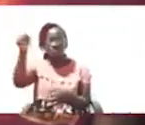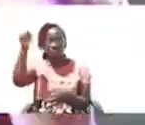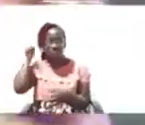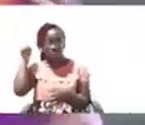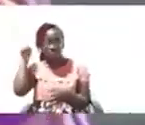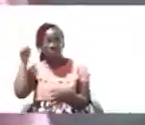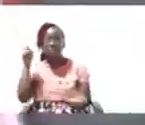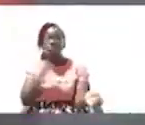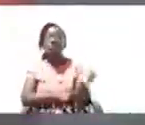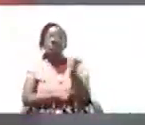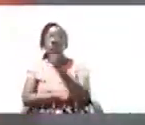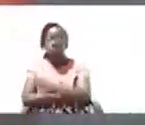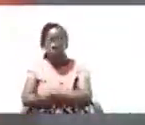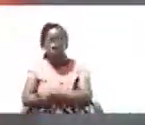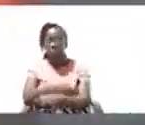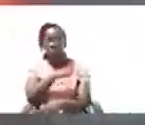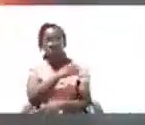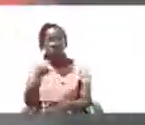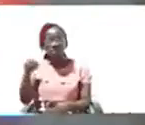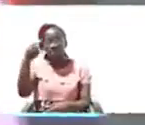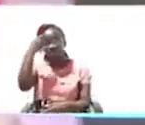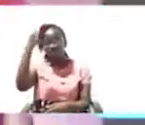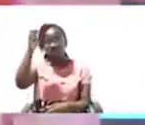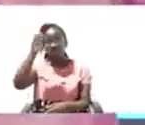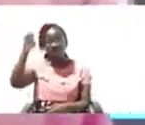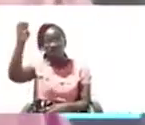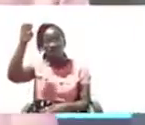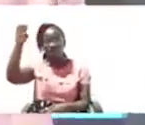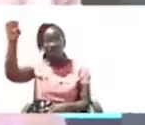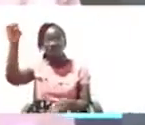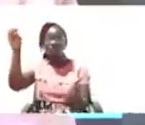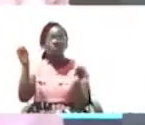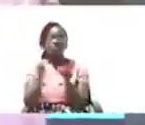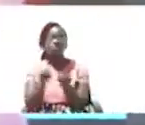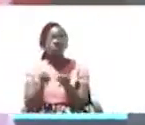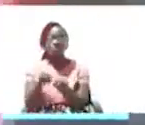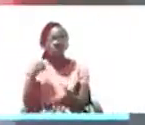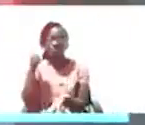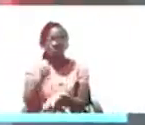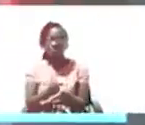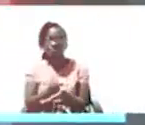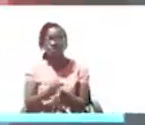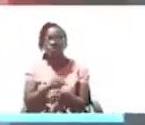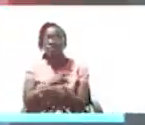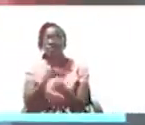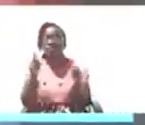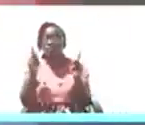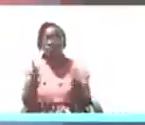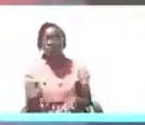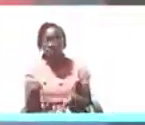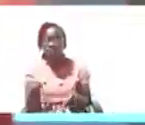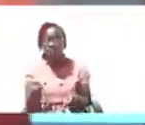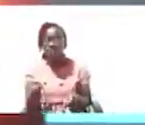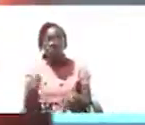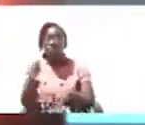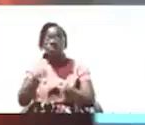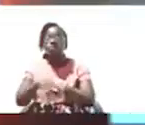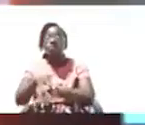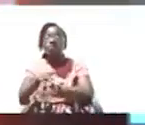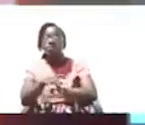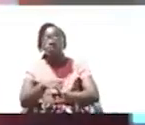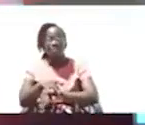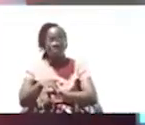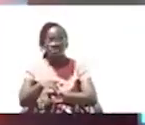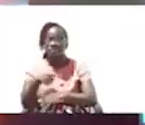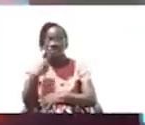And forever. There's nobody on the earth. Otisandra. Who is like that yesterday? Edi akasi akasi. About my